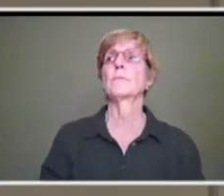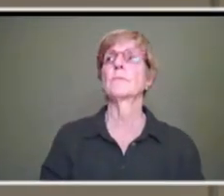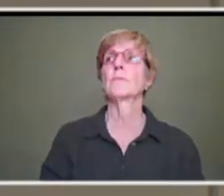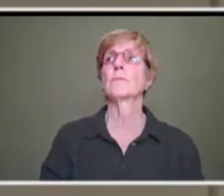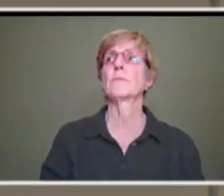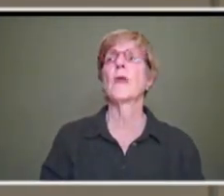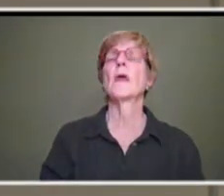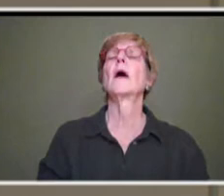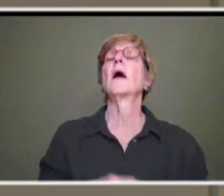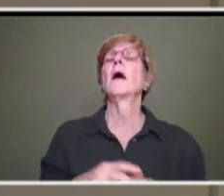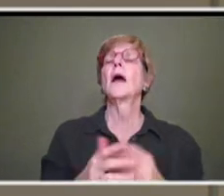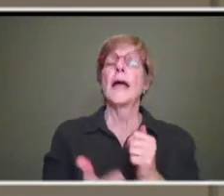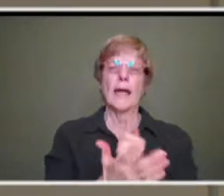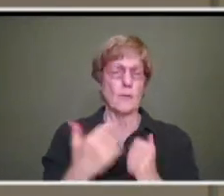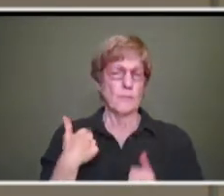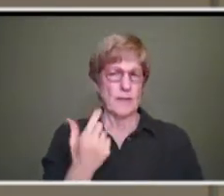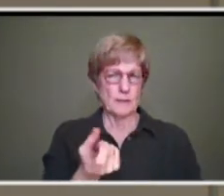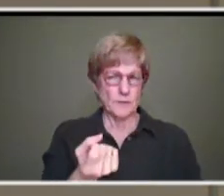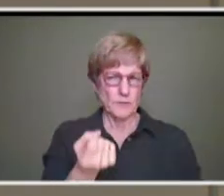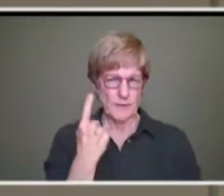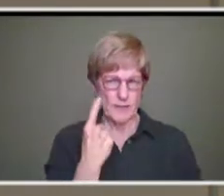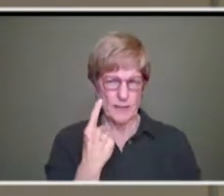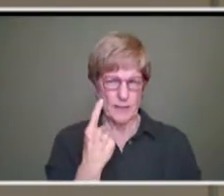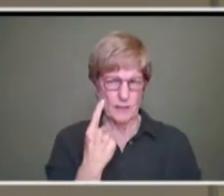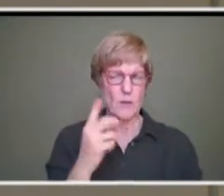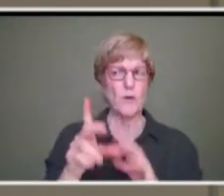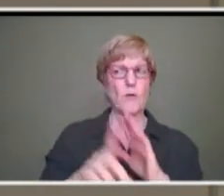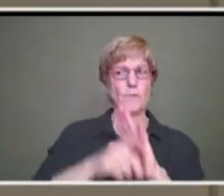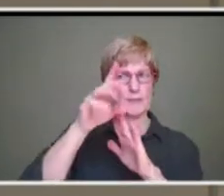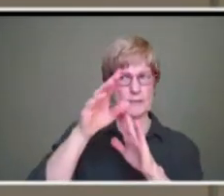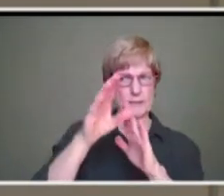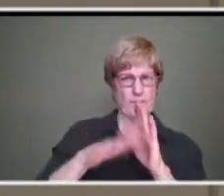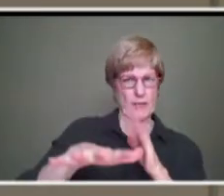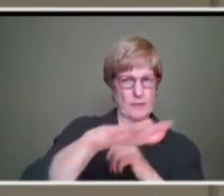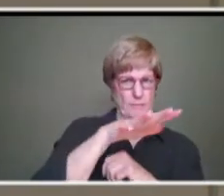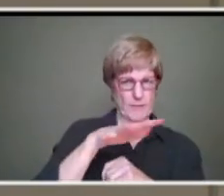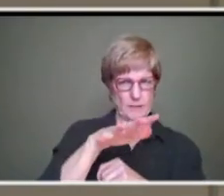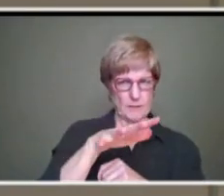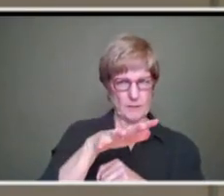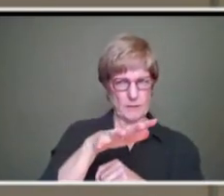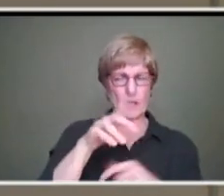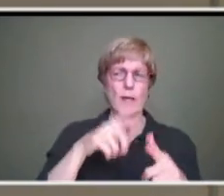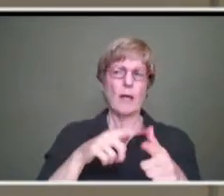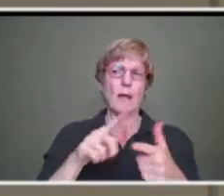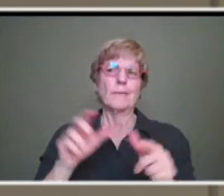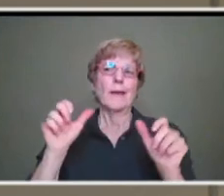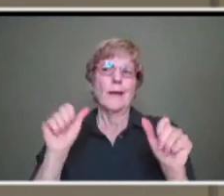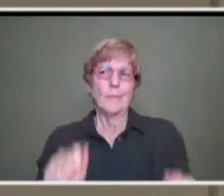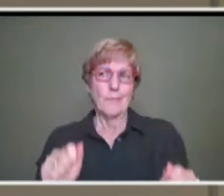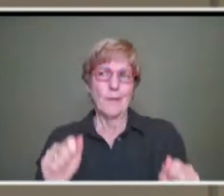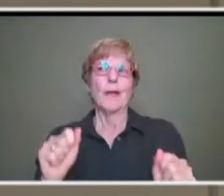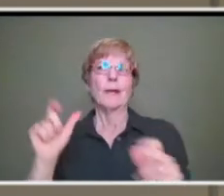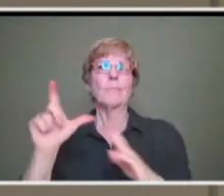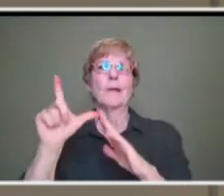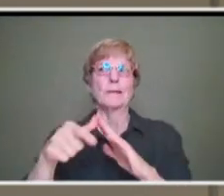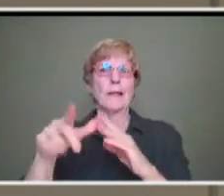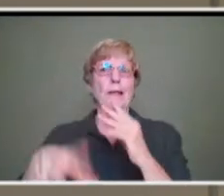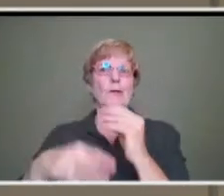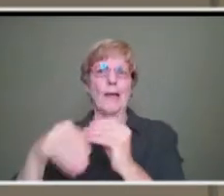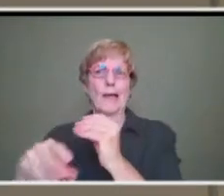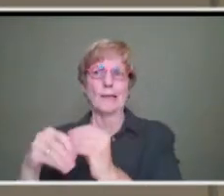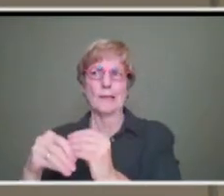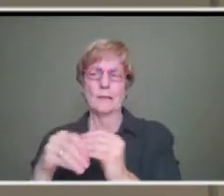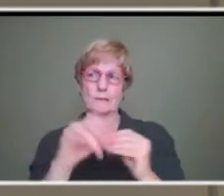understand for the development that is around it and that potentially may come around it is that stating